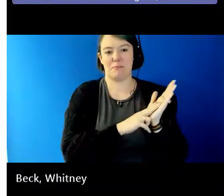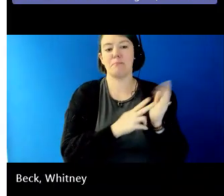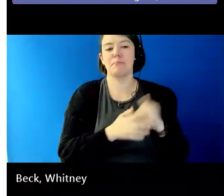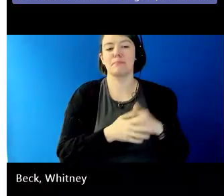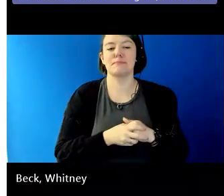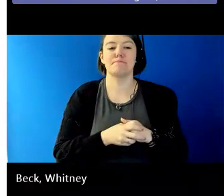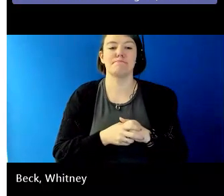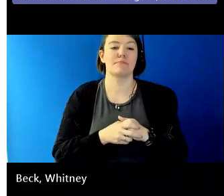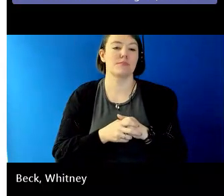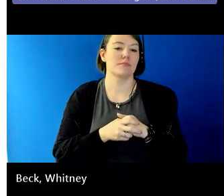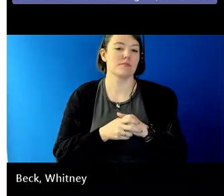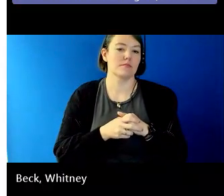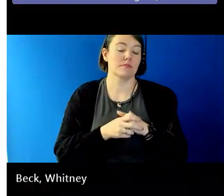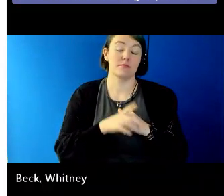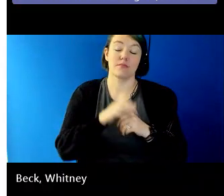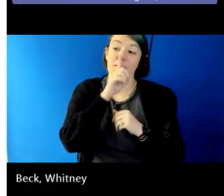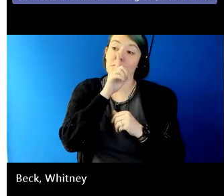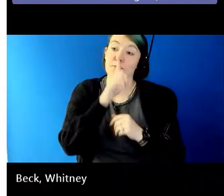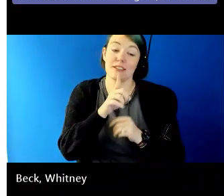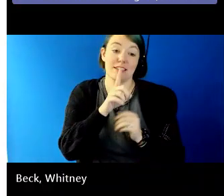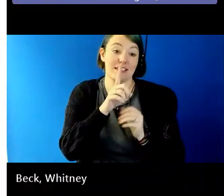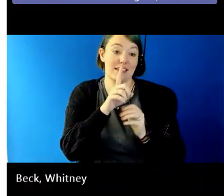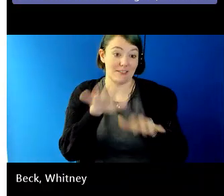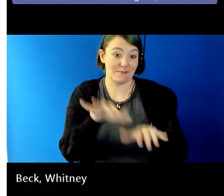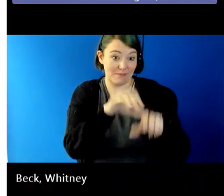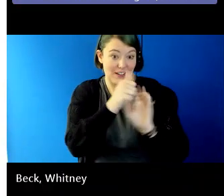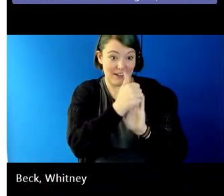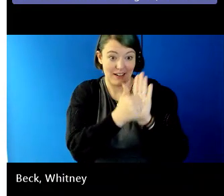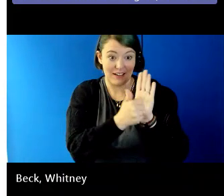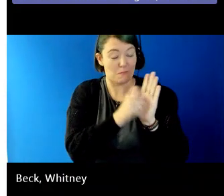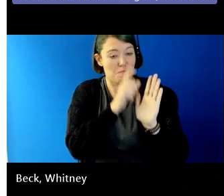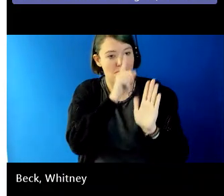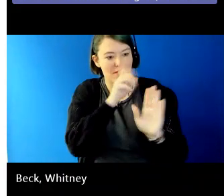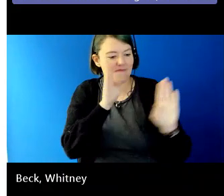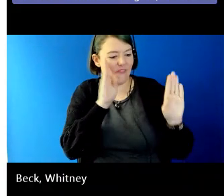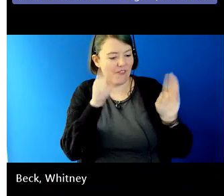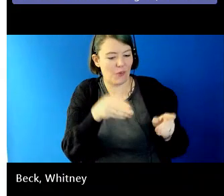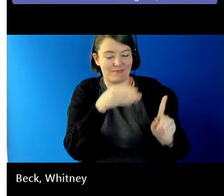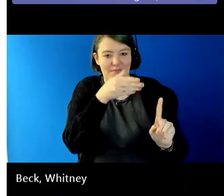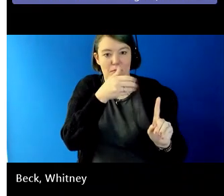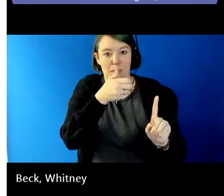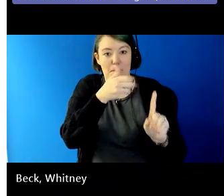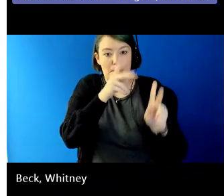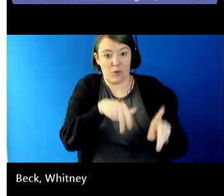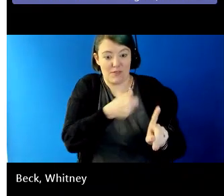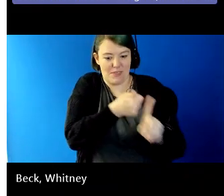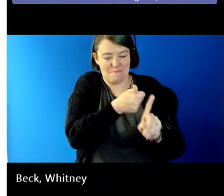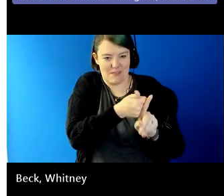of account ownership is all about the person with a disability. It is their account. It's the account that they set up on their